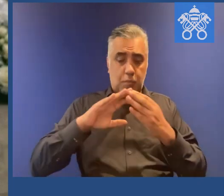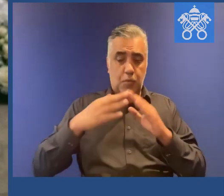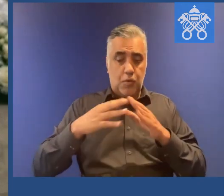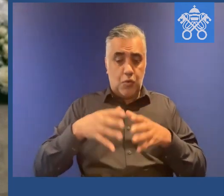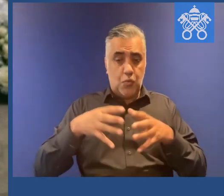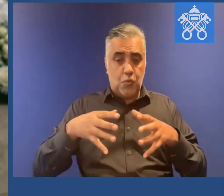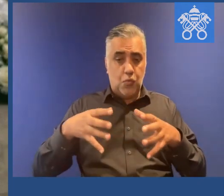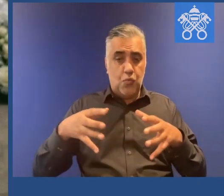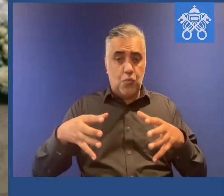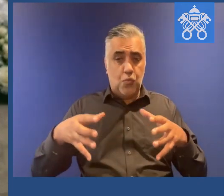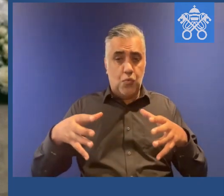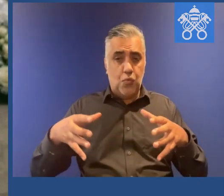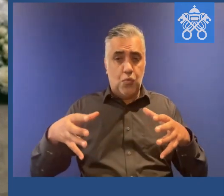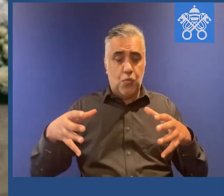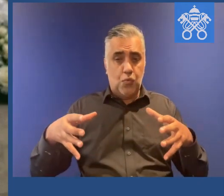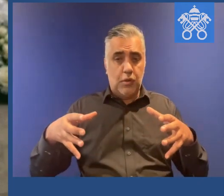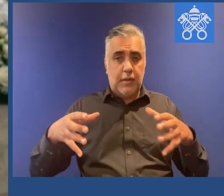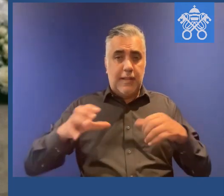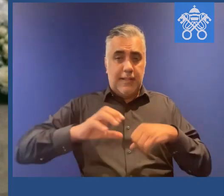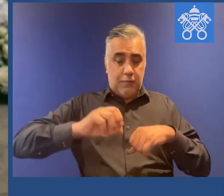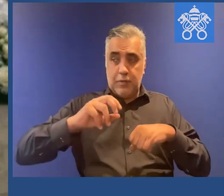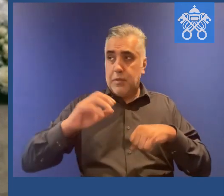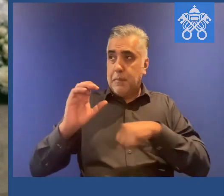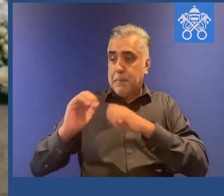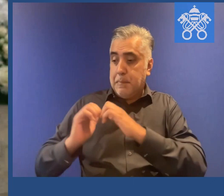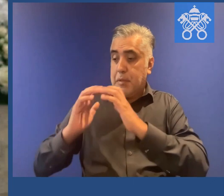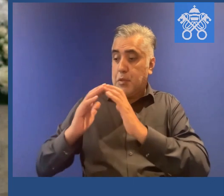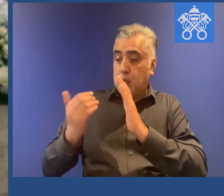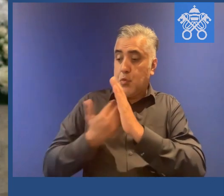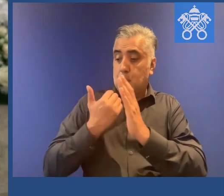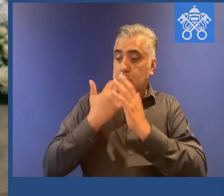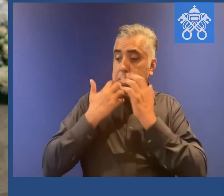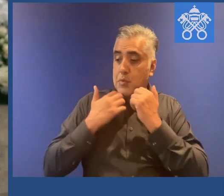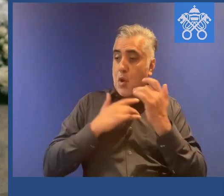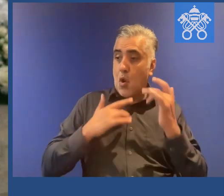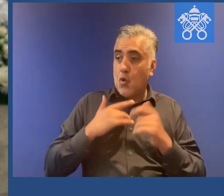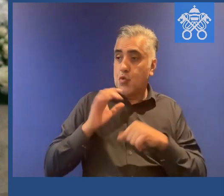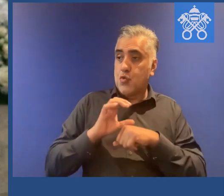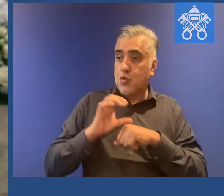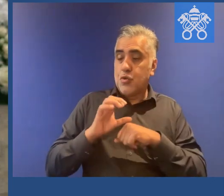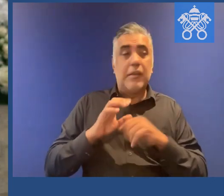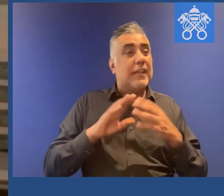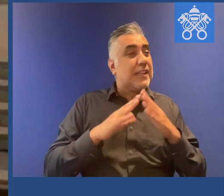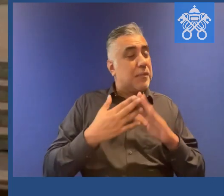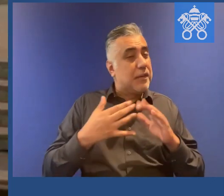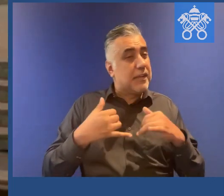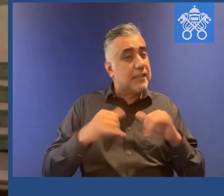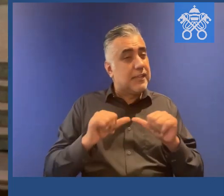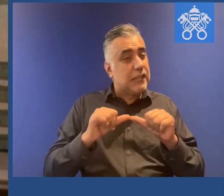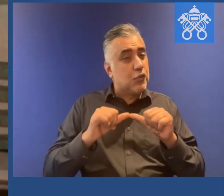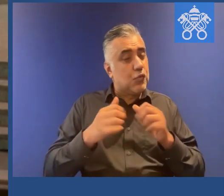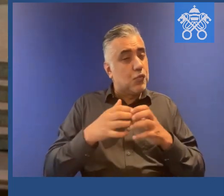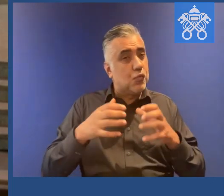grew with the building of the new Sacred Heart Church. The community continued to